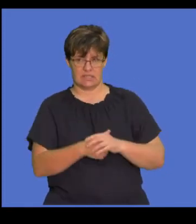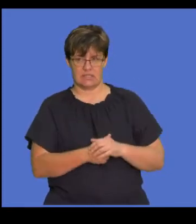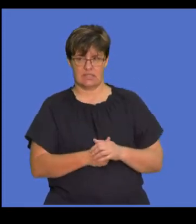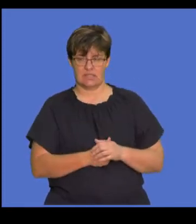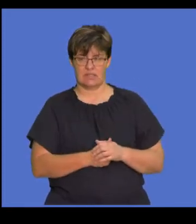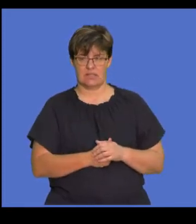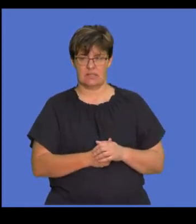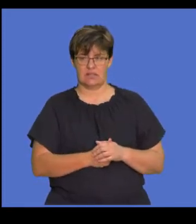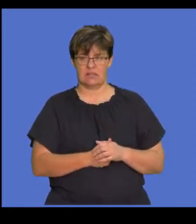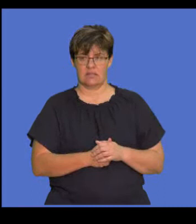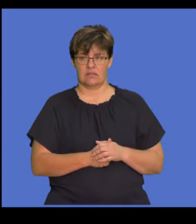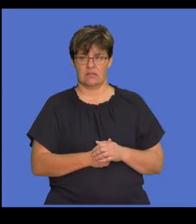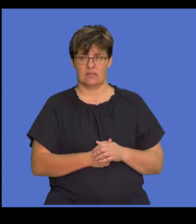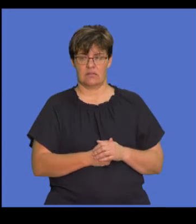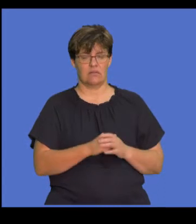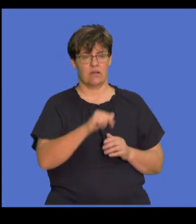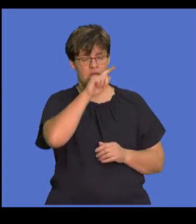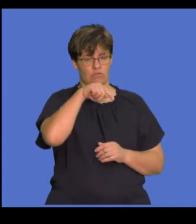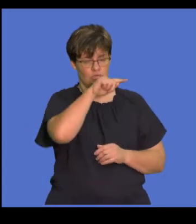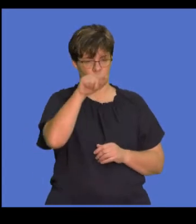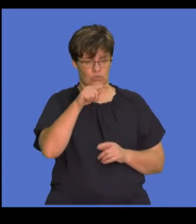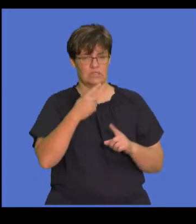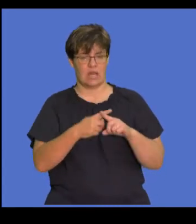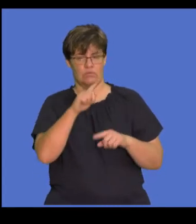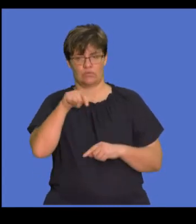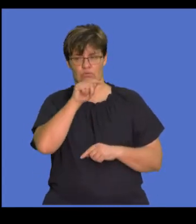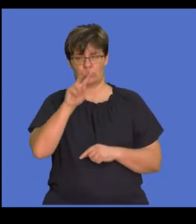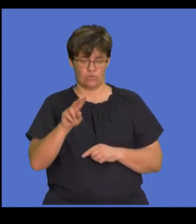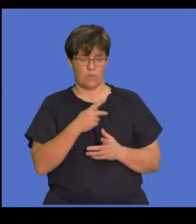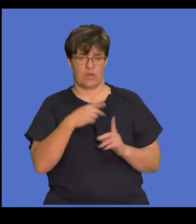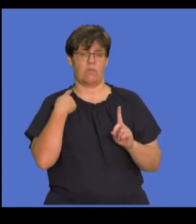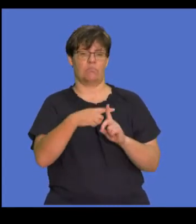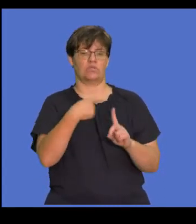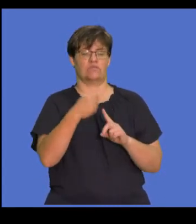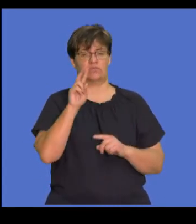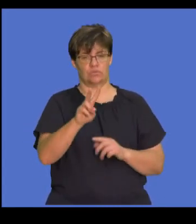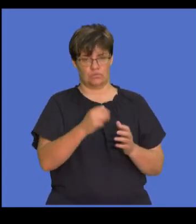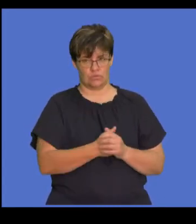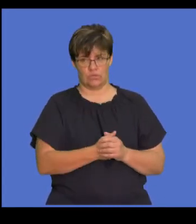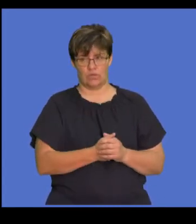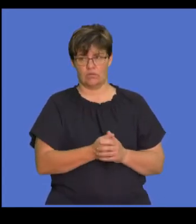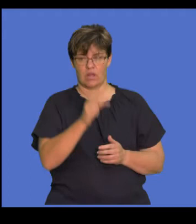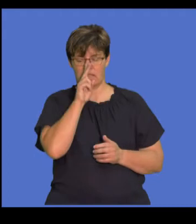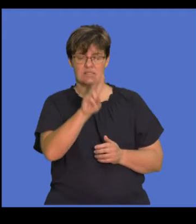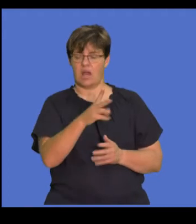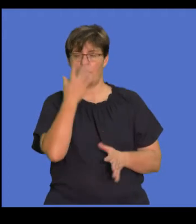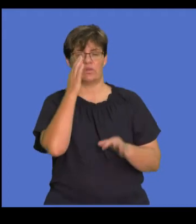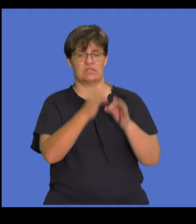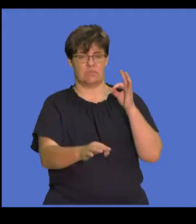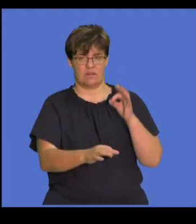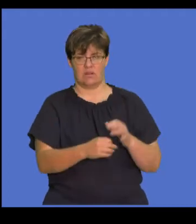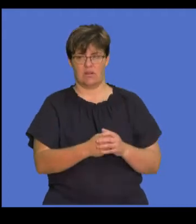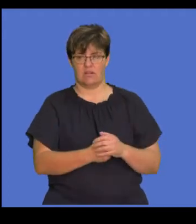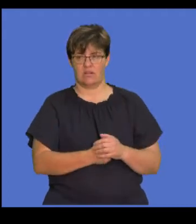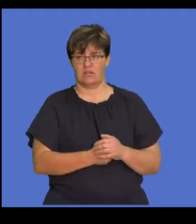negative 16. But on my denominator, root 2 times root 2 will just be positive 2 like that. And then